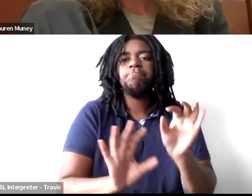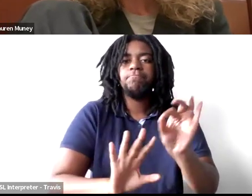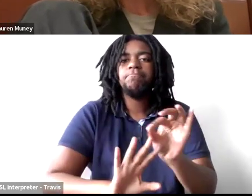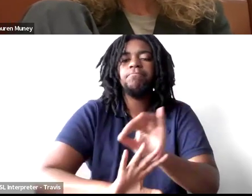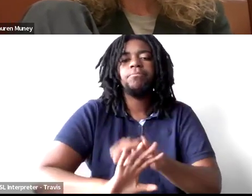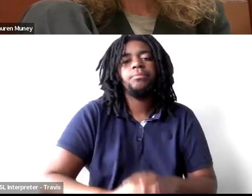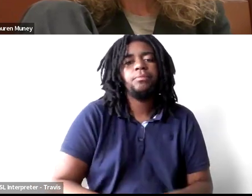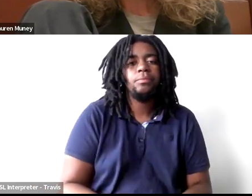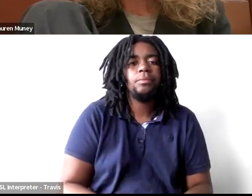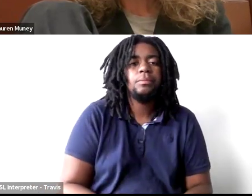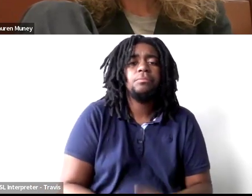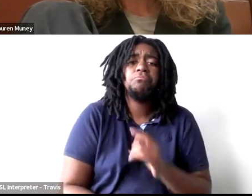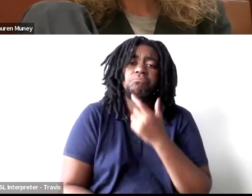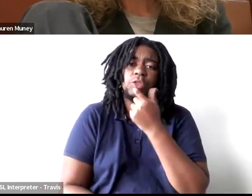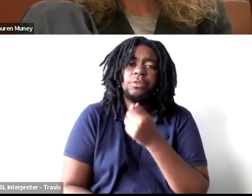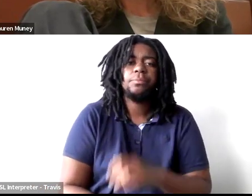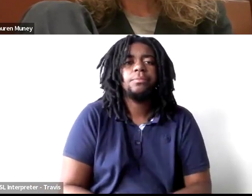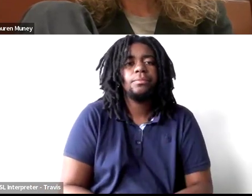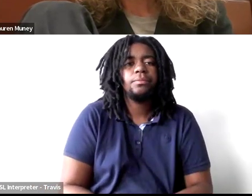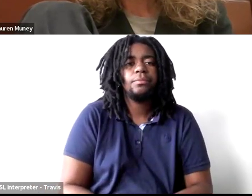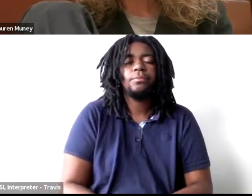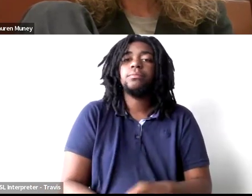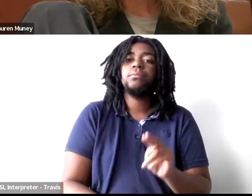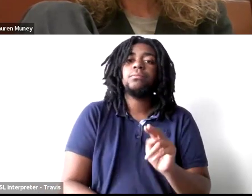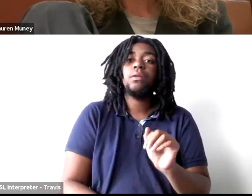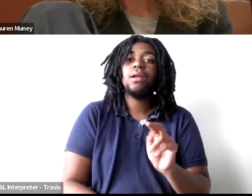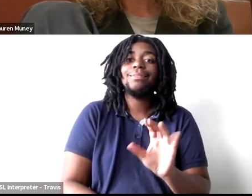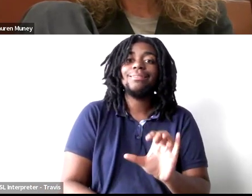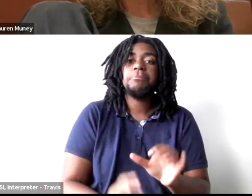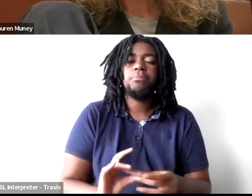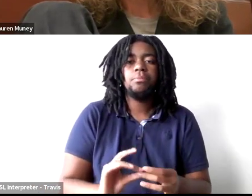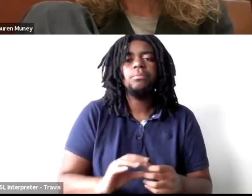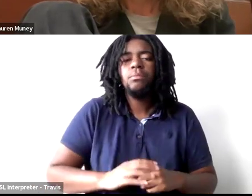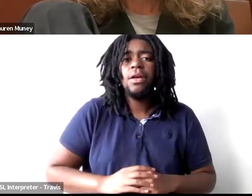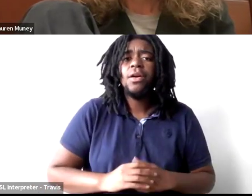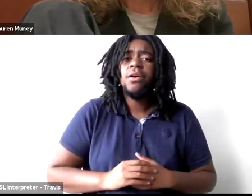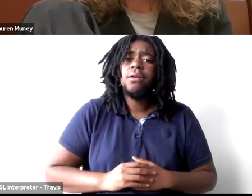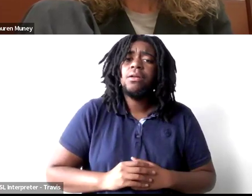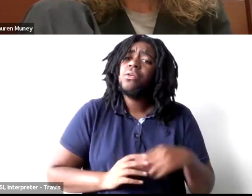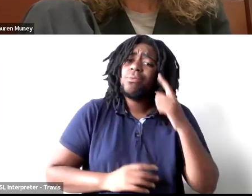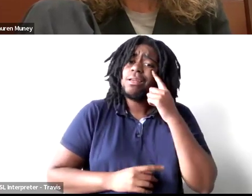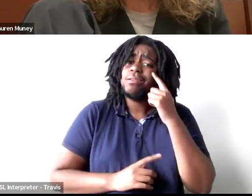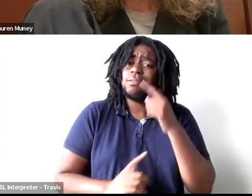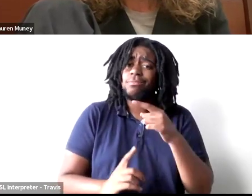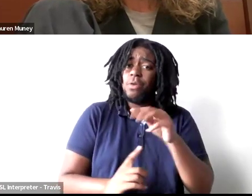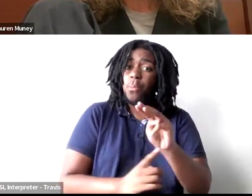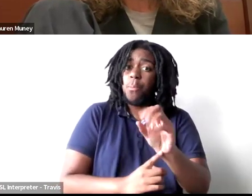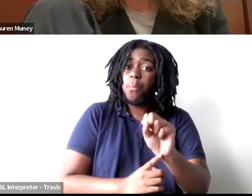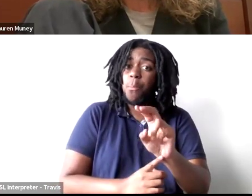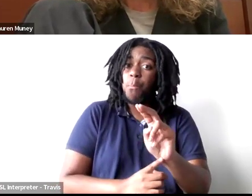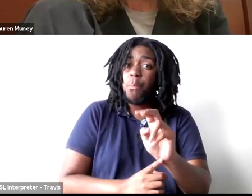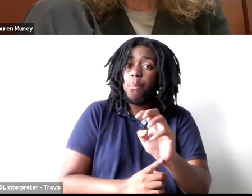And interesting. Do you think that it was Moses who did that embellishment of the